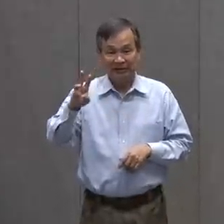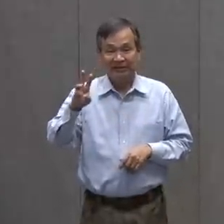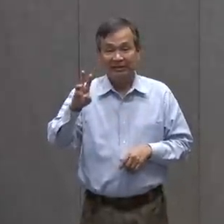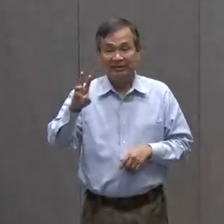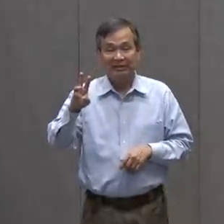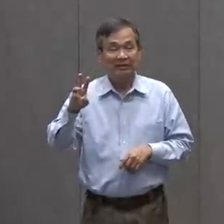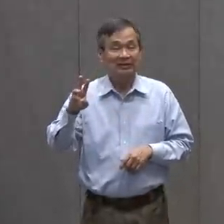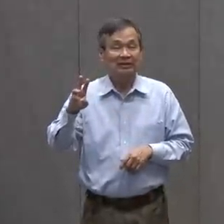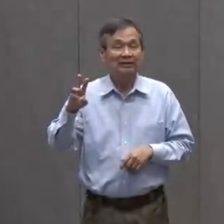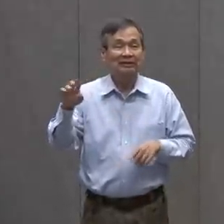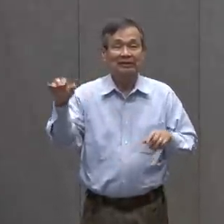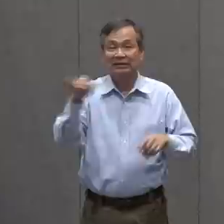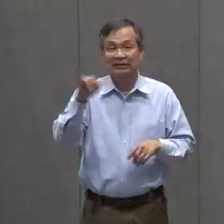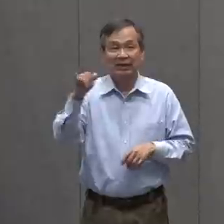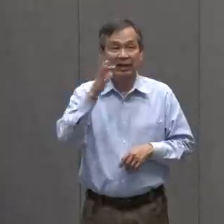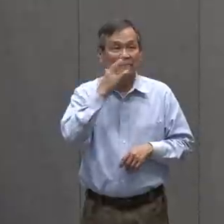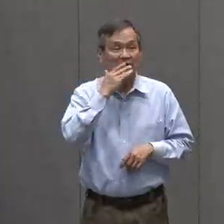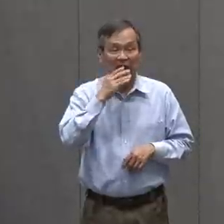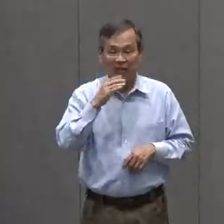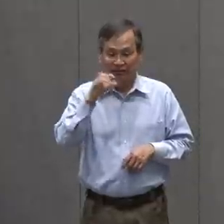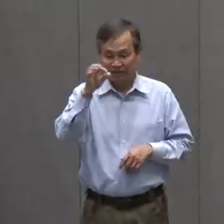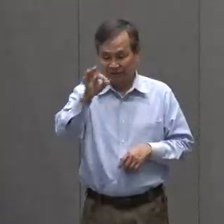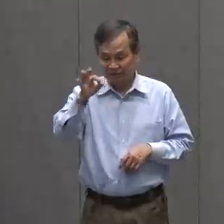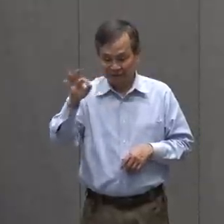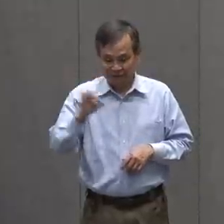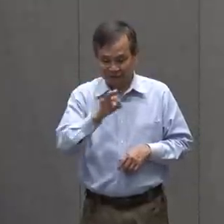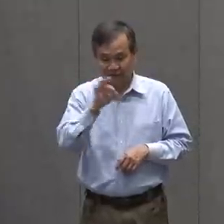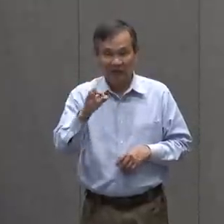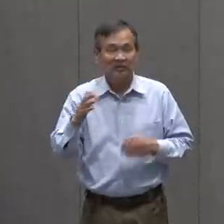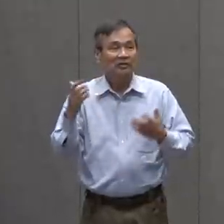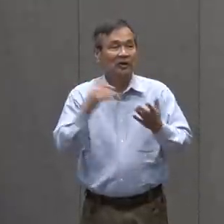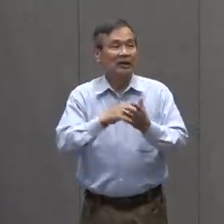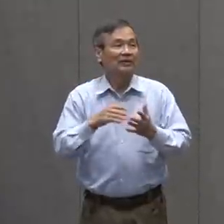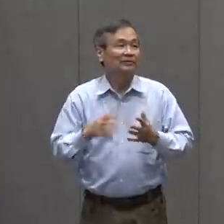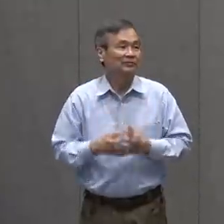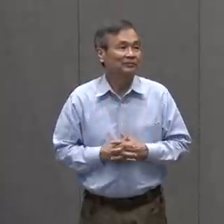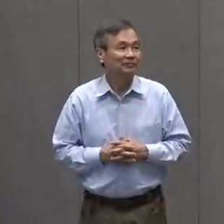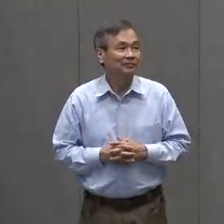So if you can recycle our counters again.